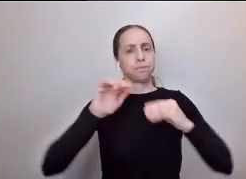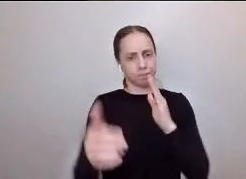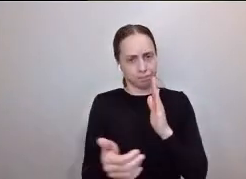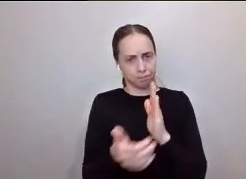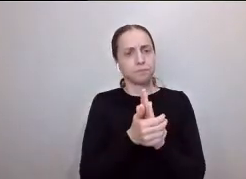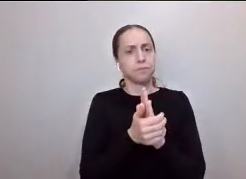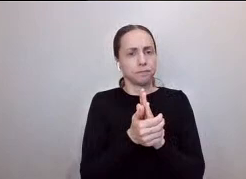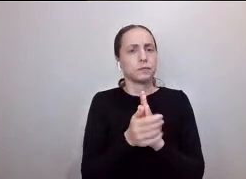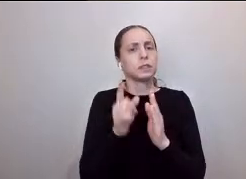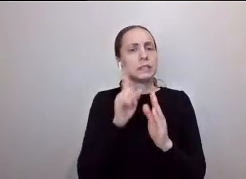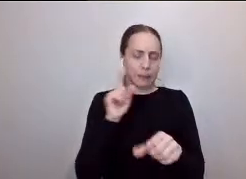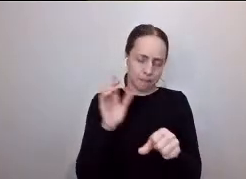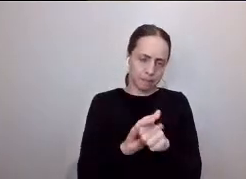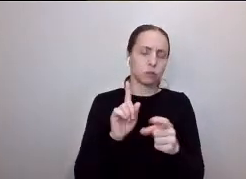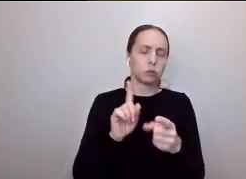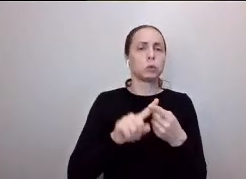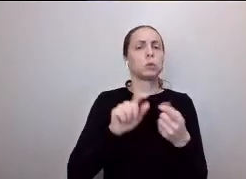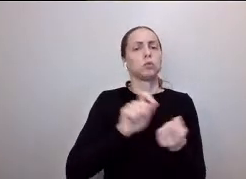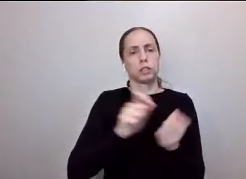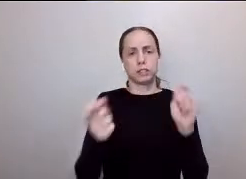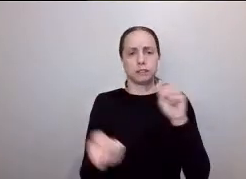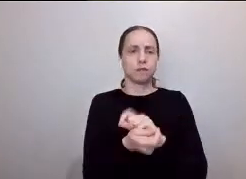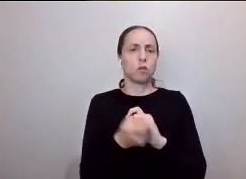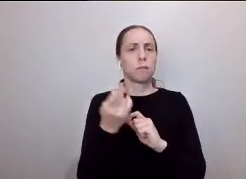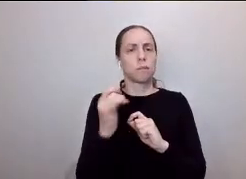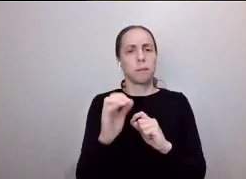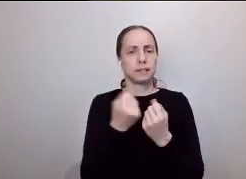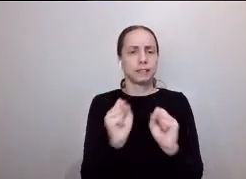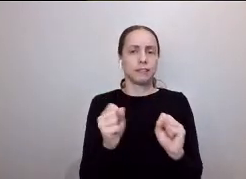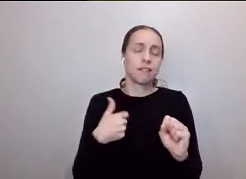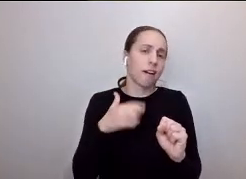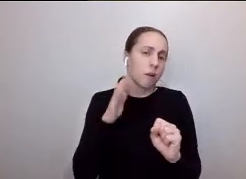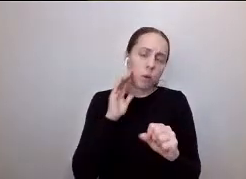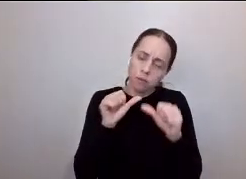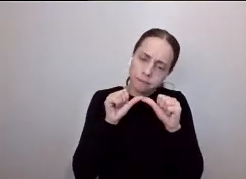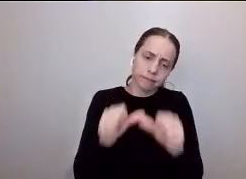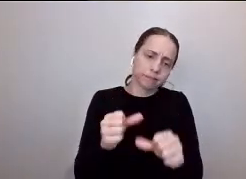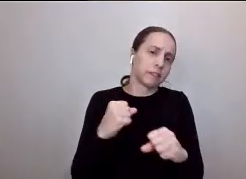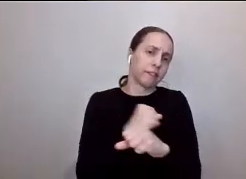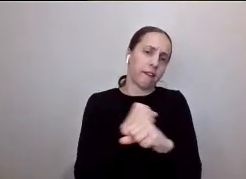fighting for it. There will be enormous community